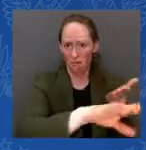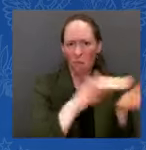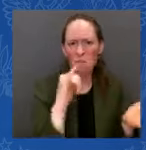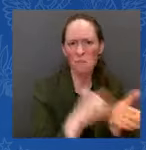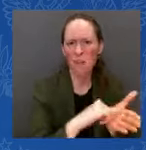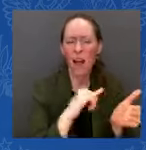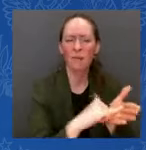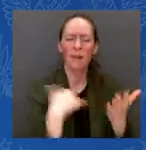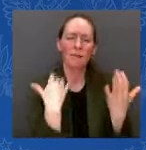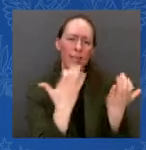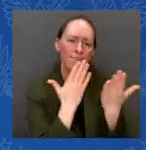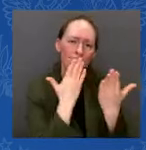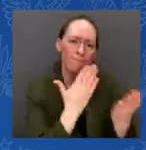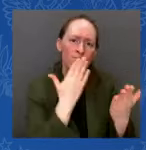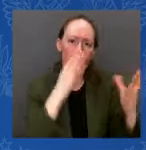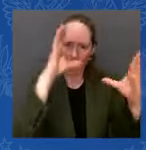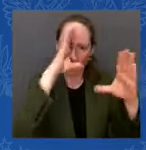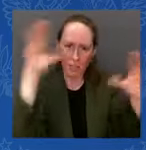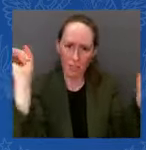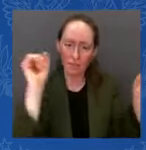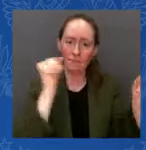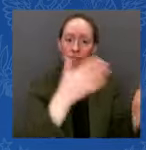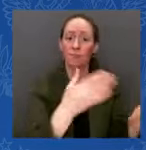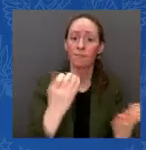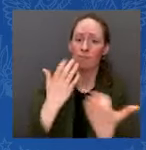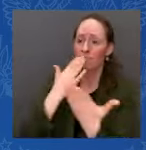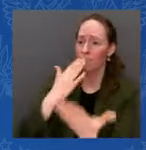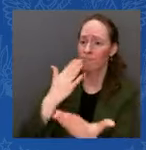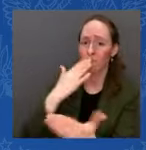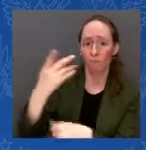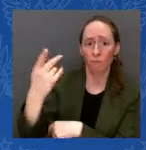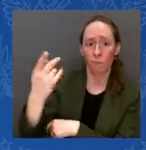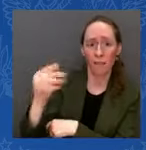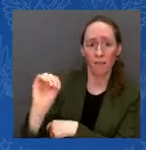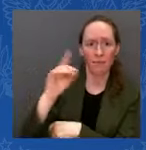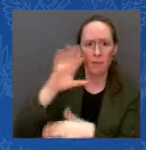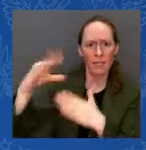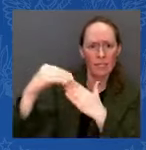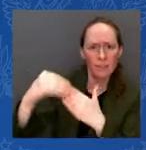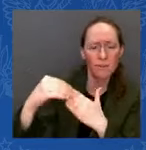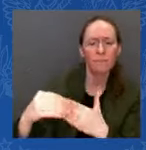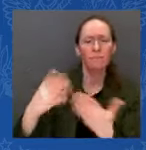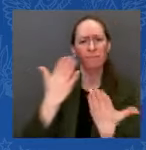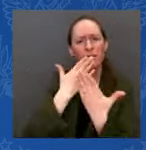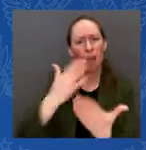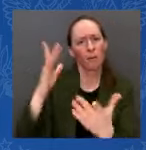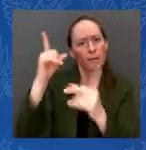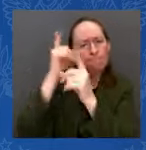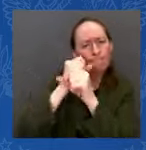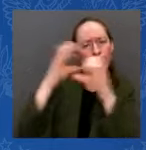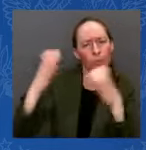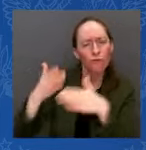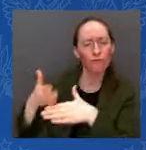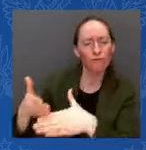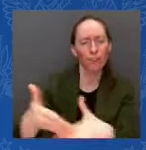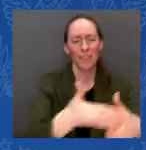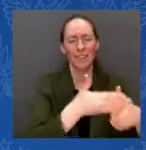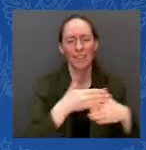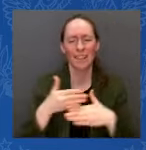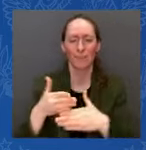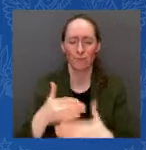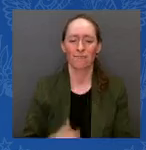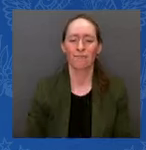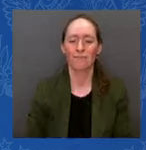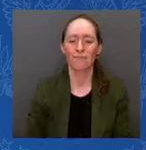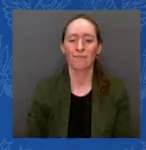your vision of what AUKUS can achieve. And for our part, the UK comes to this with over 60 years' experience of